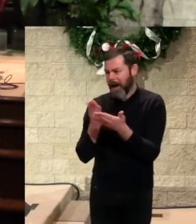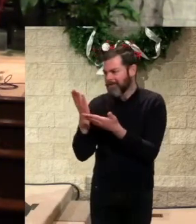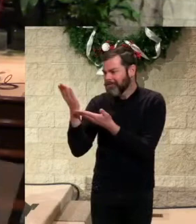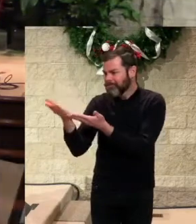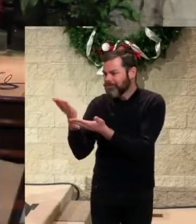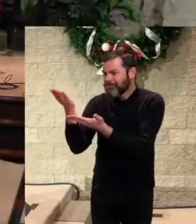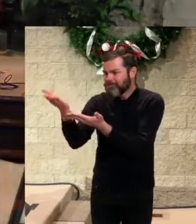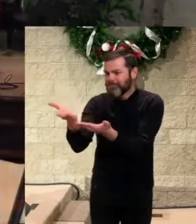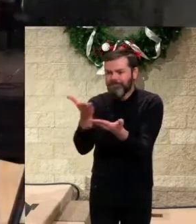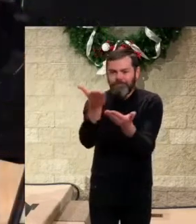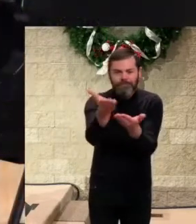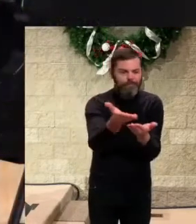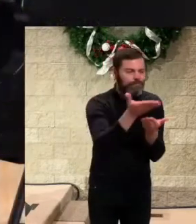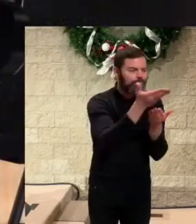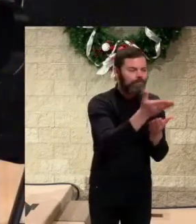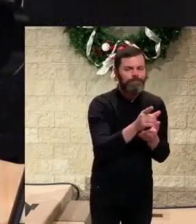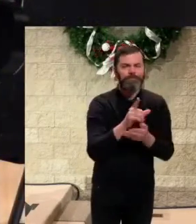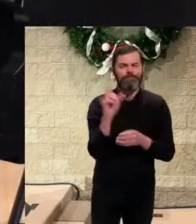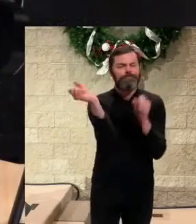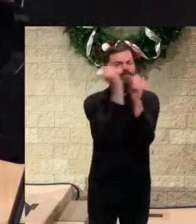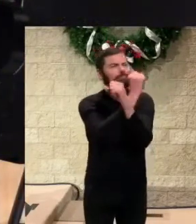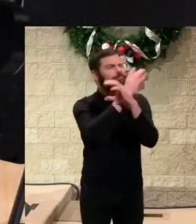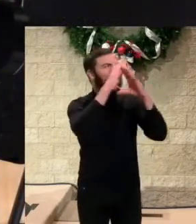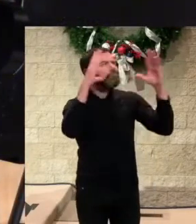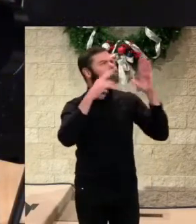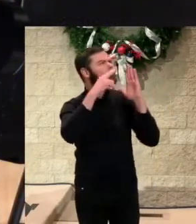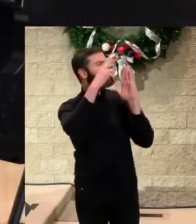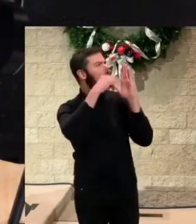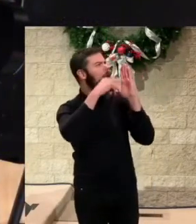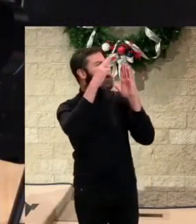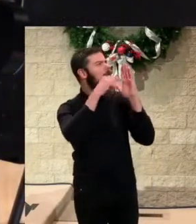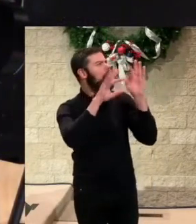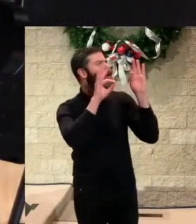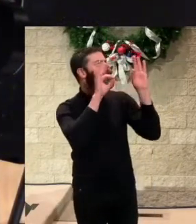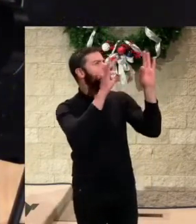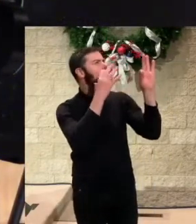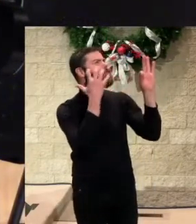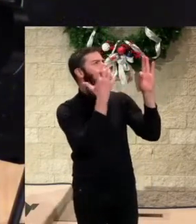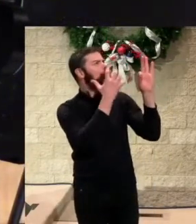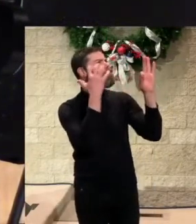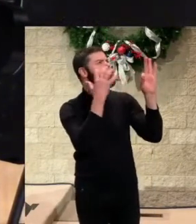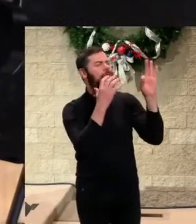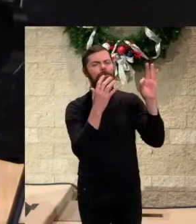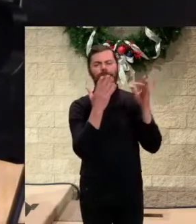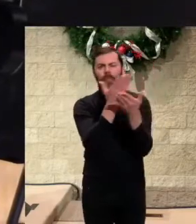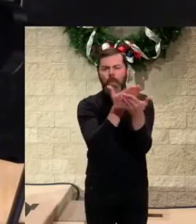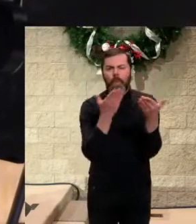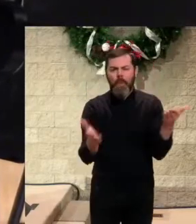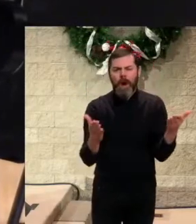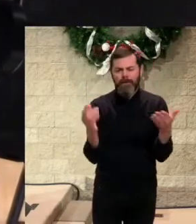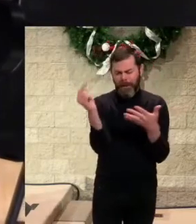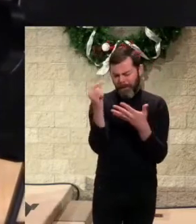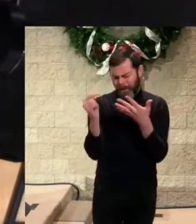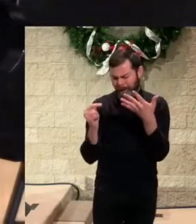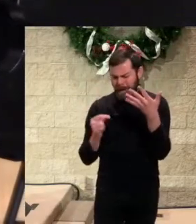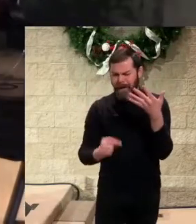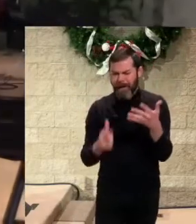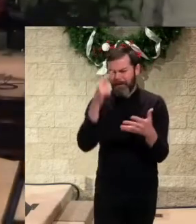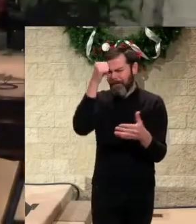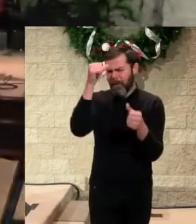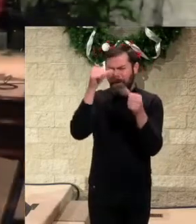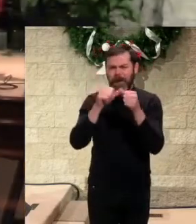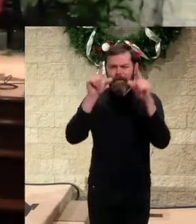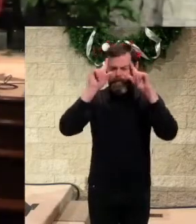pie. It'll nearly be like a picture book from Career and Ives. These wonderful things are the things we remember all through